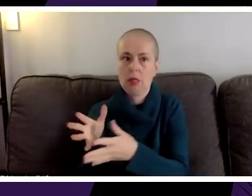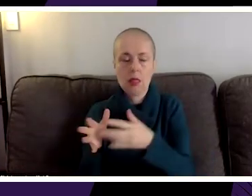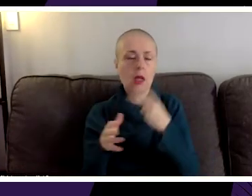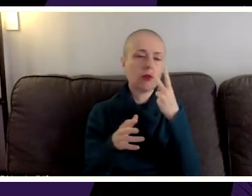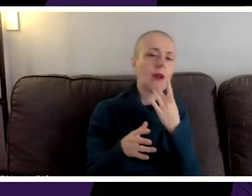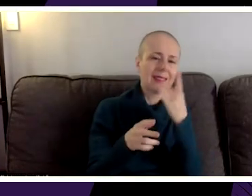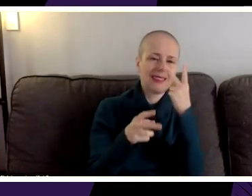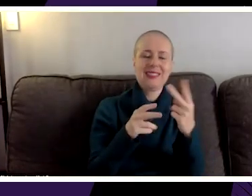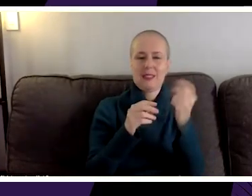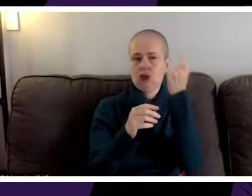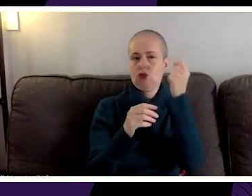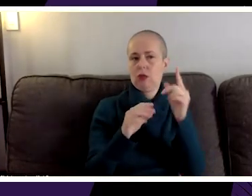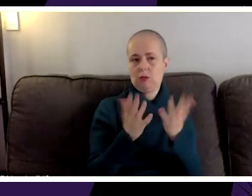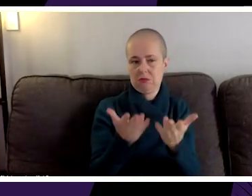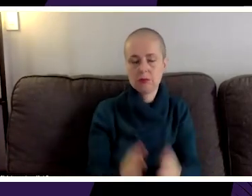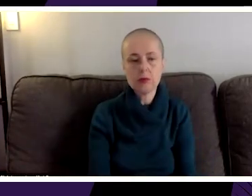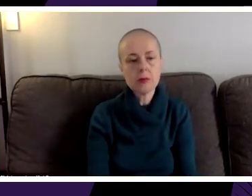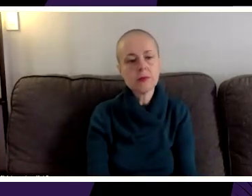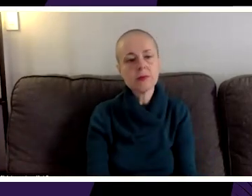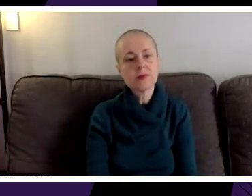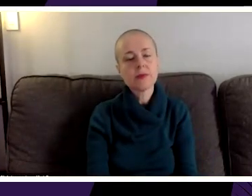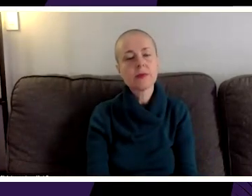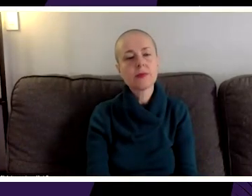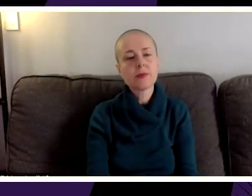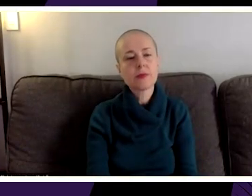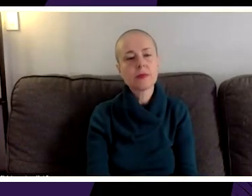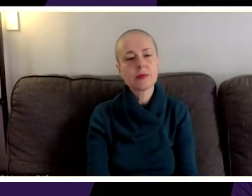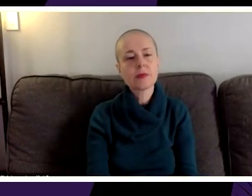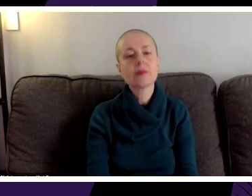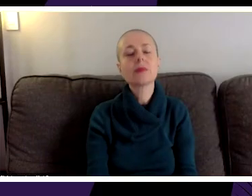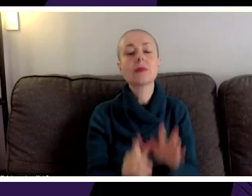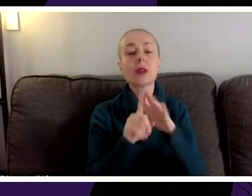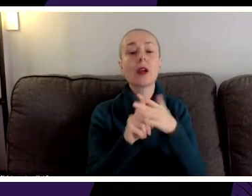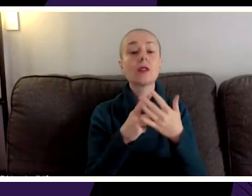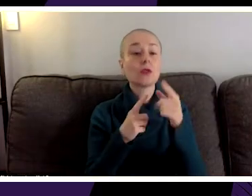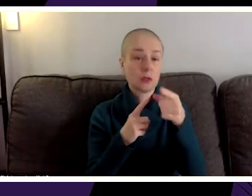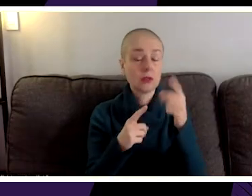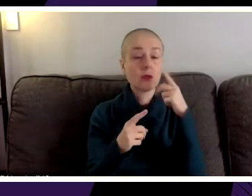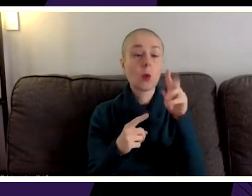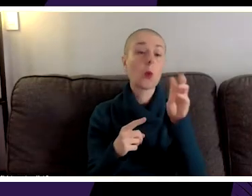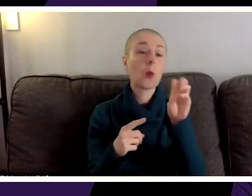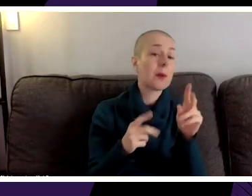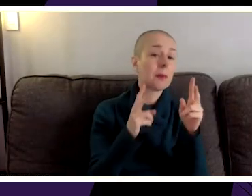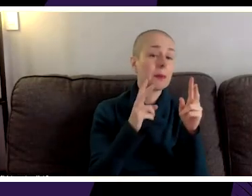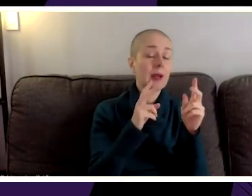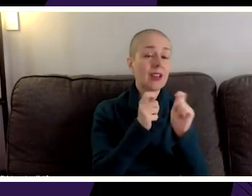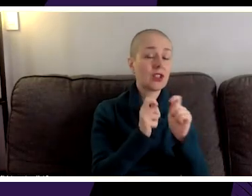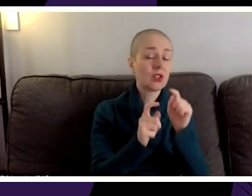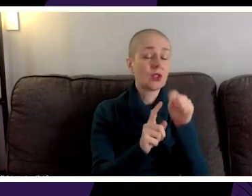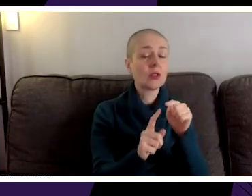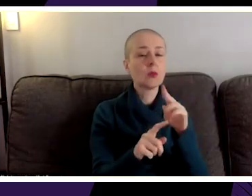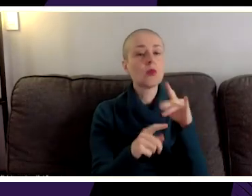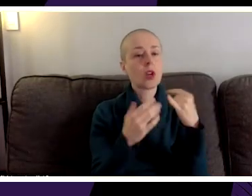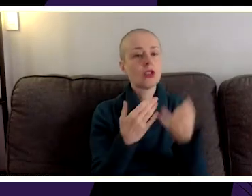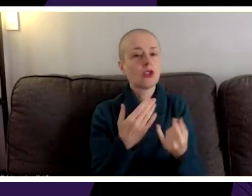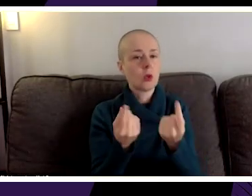supposed to do or understand loads of theory. So here's some context for the web editor project or the code base. Some things